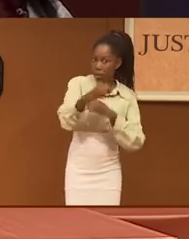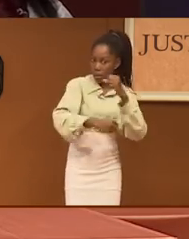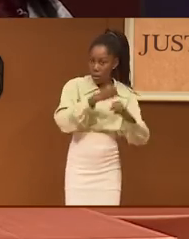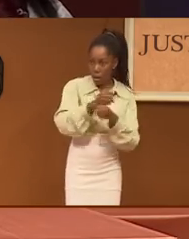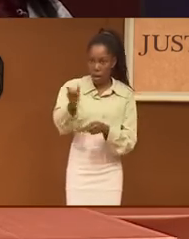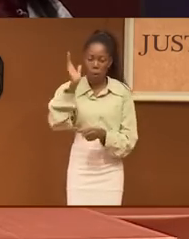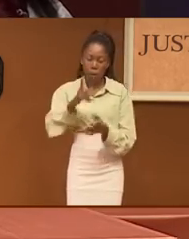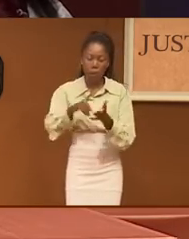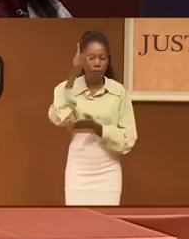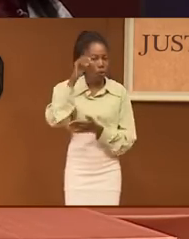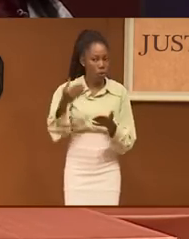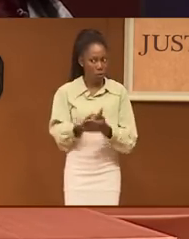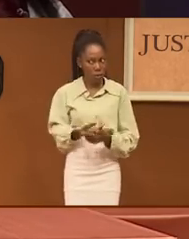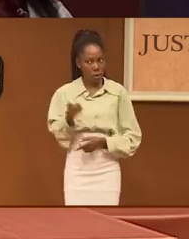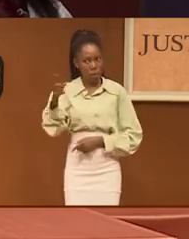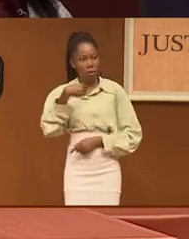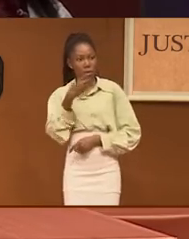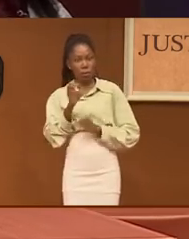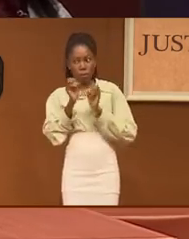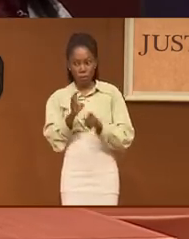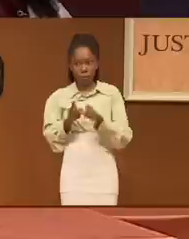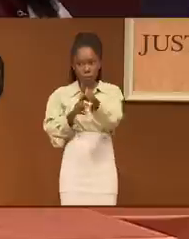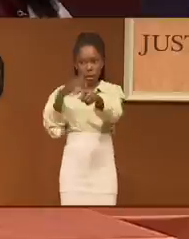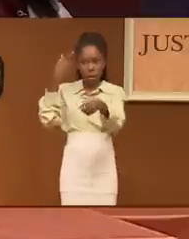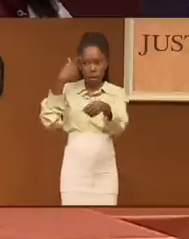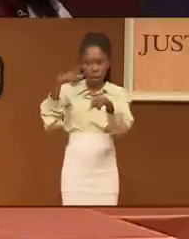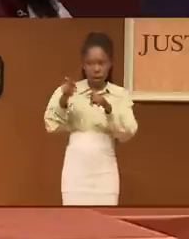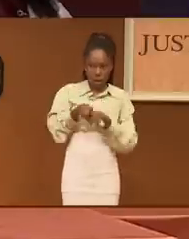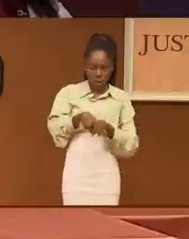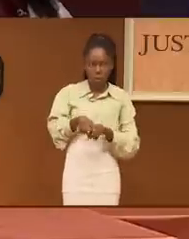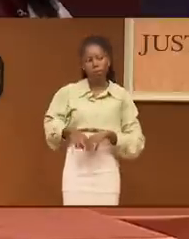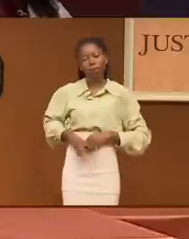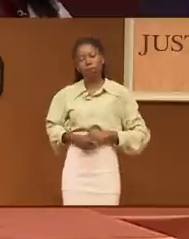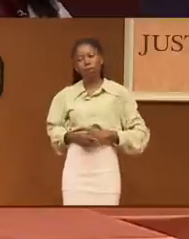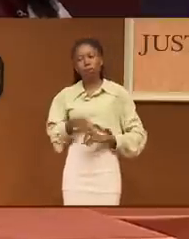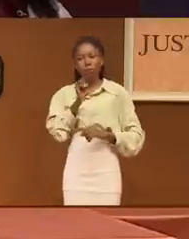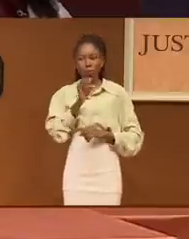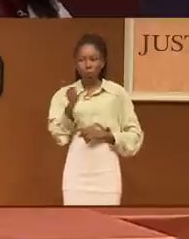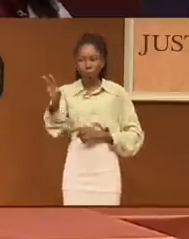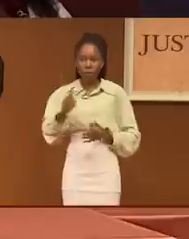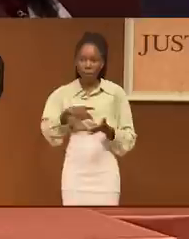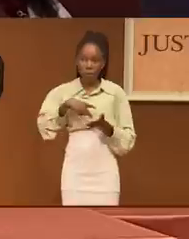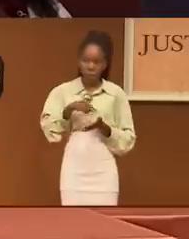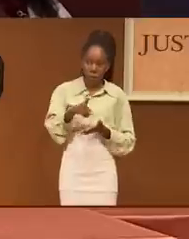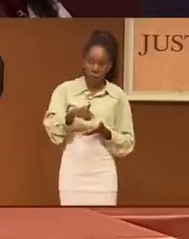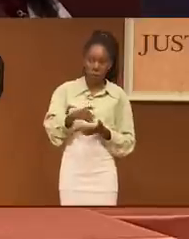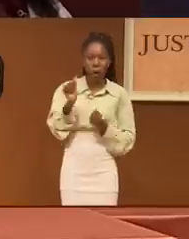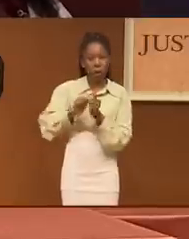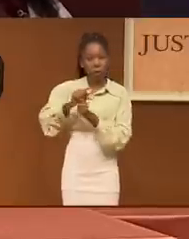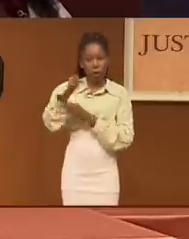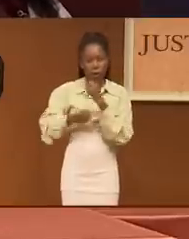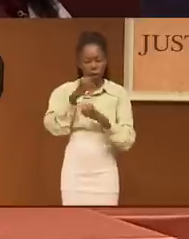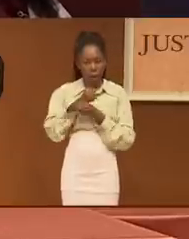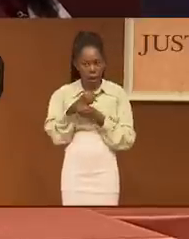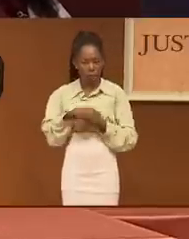the new one. So we paid. He agreed? Yes, we paid. So after, we do pay yearly.